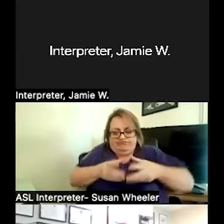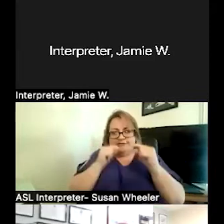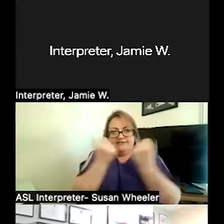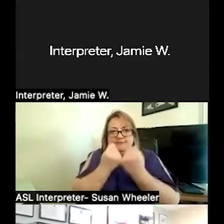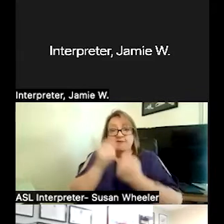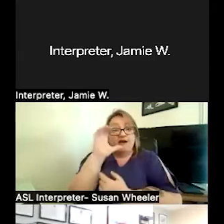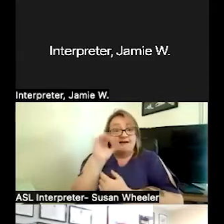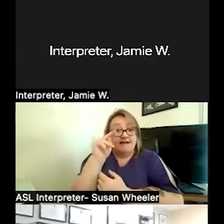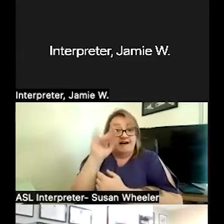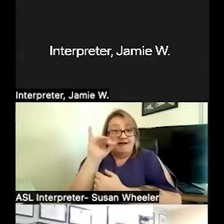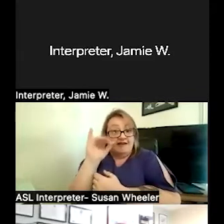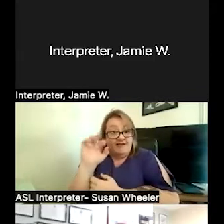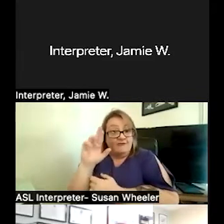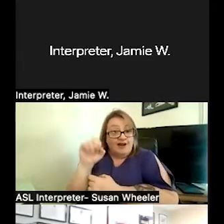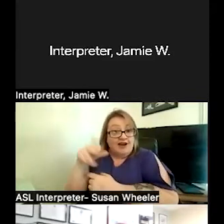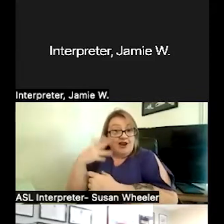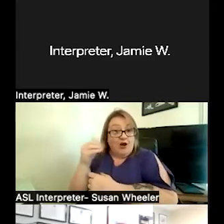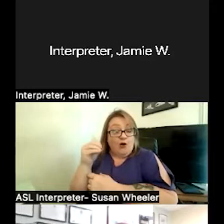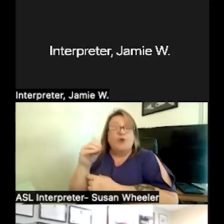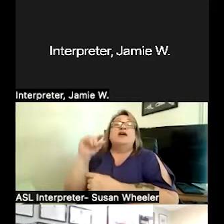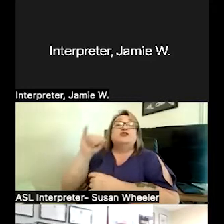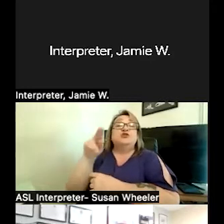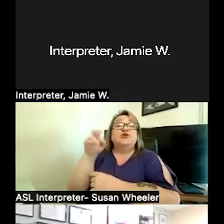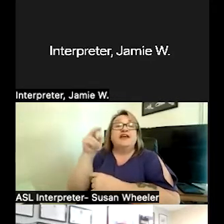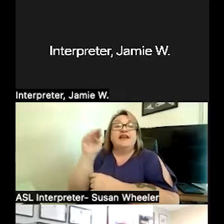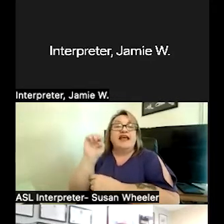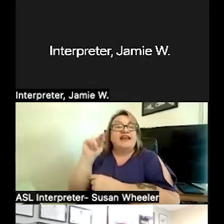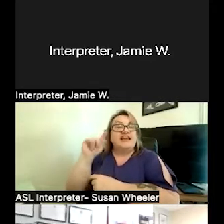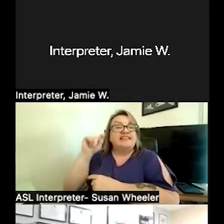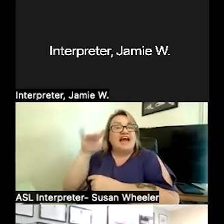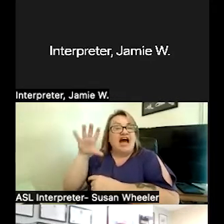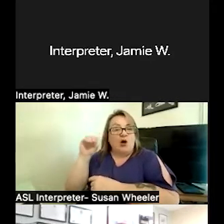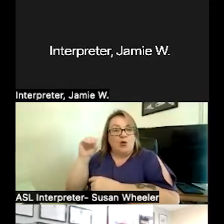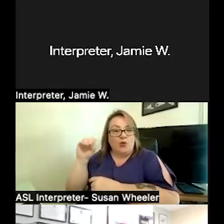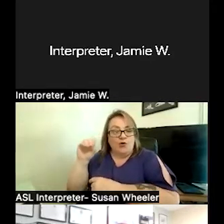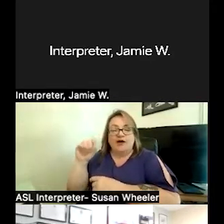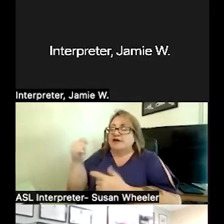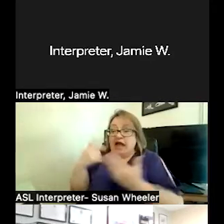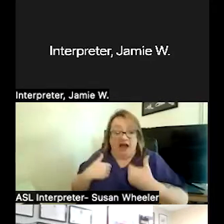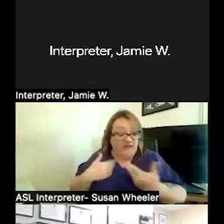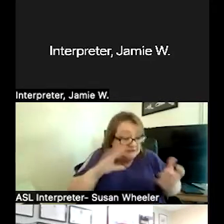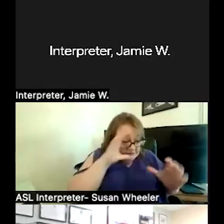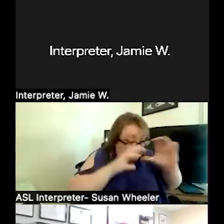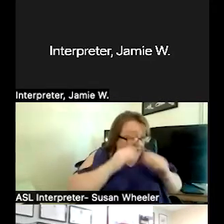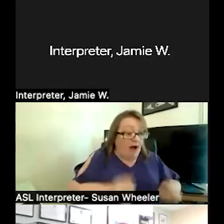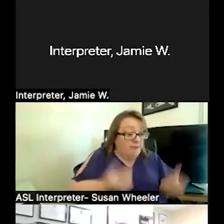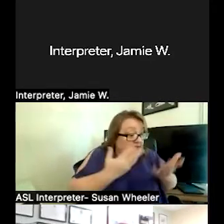Rango, Julian, and Ning Tao to look at the resources that are available out